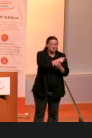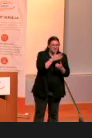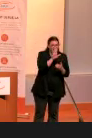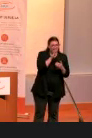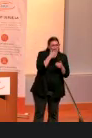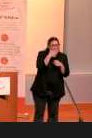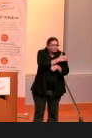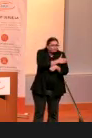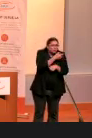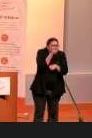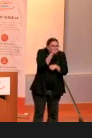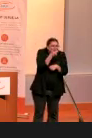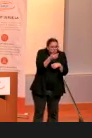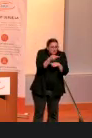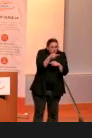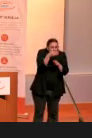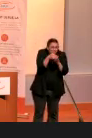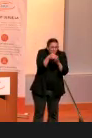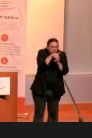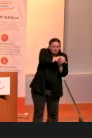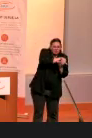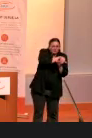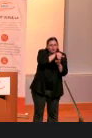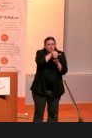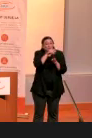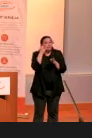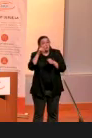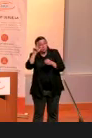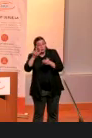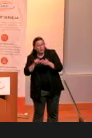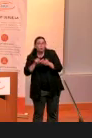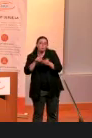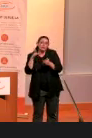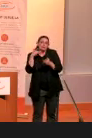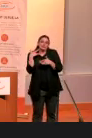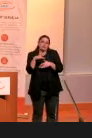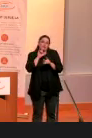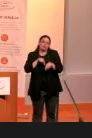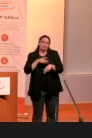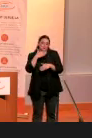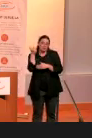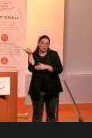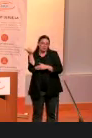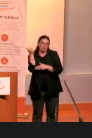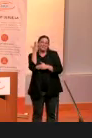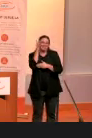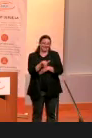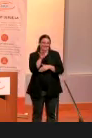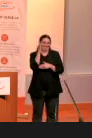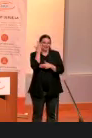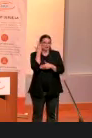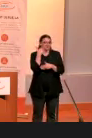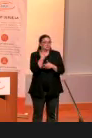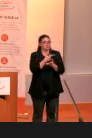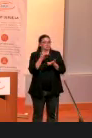bit higher in that 130 to 140 over 80 to 90 range. So that's why we have that recommendation of trying to make sure your blood pressure is in